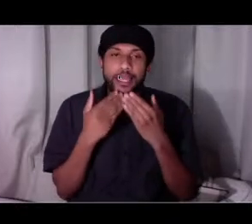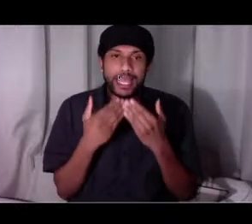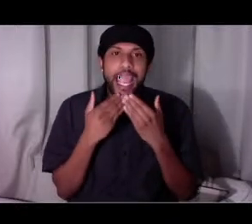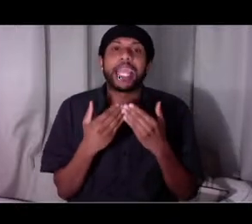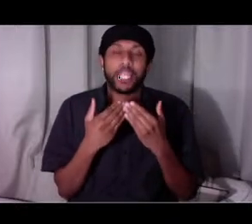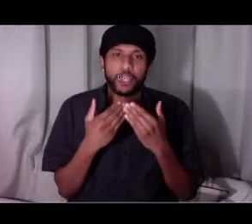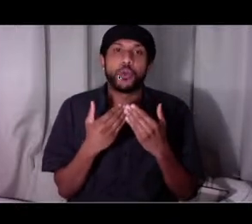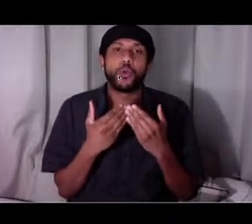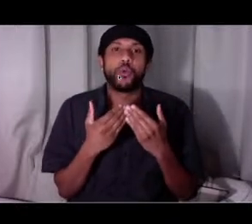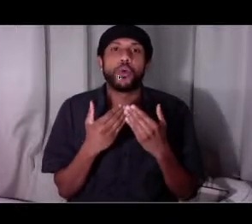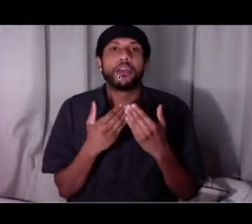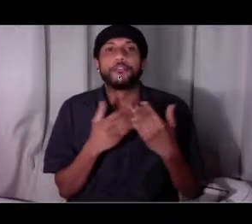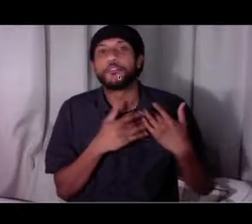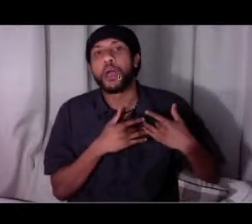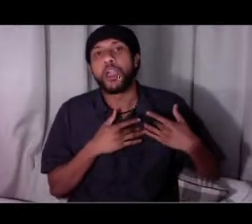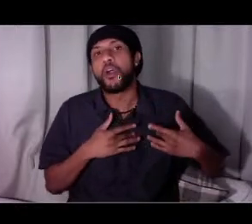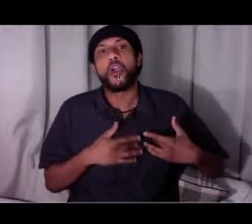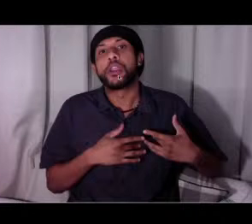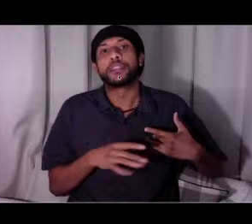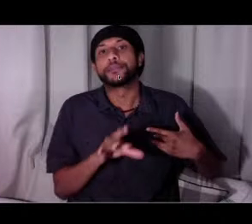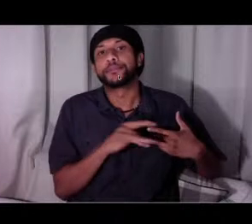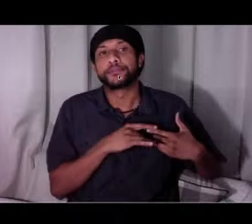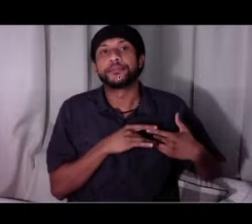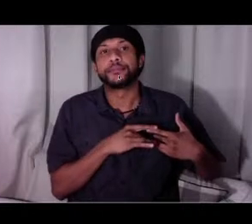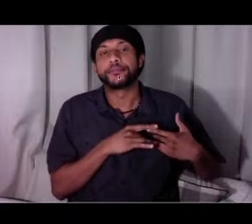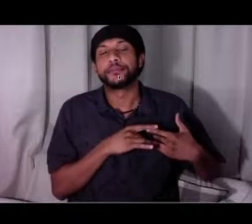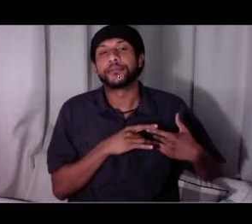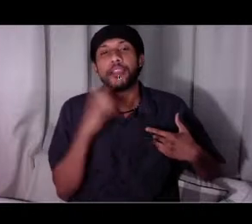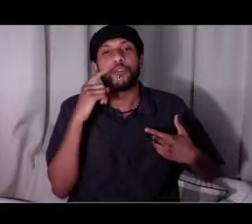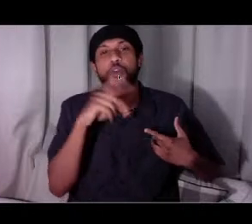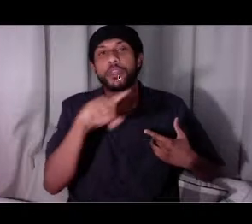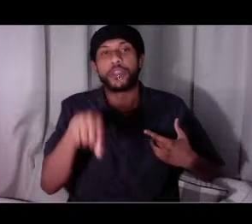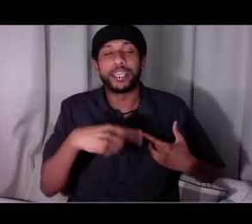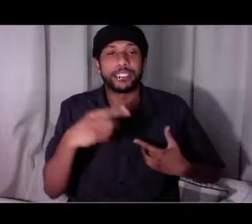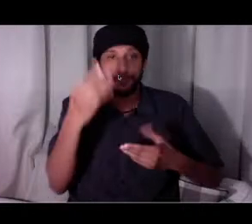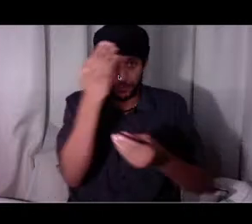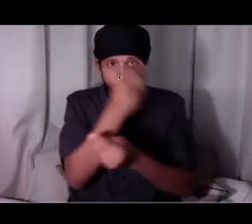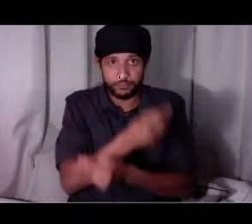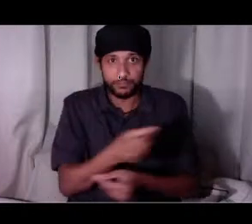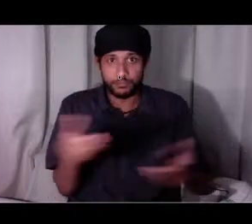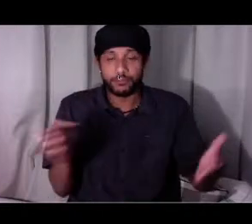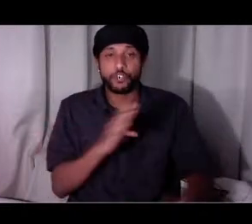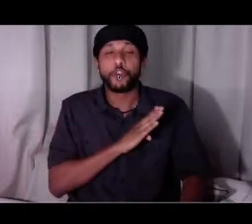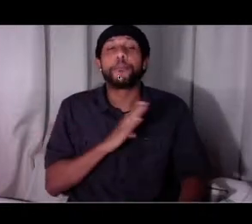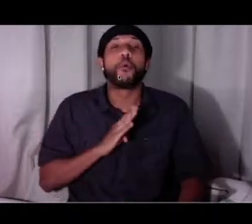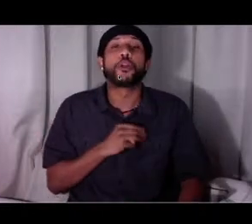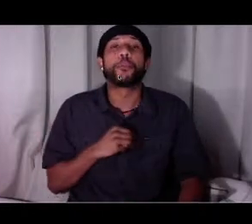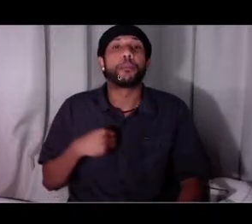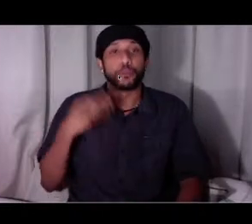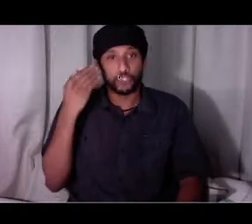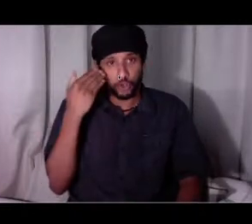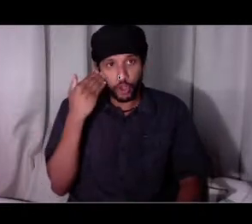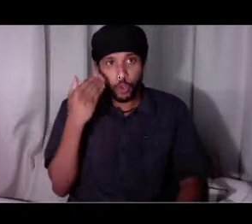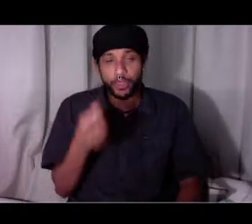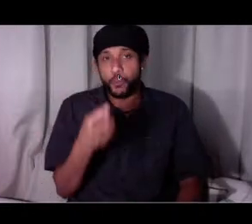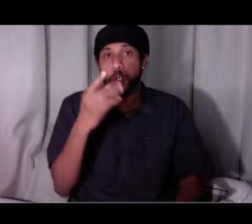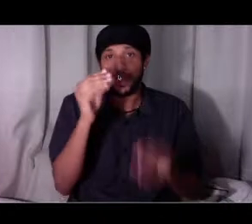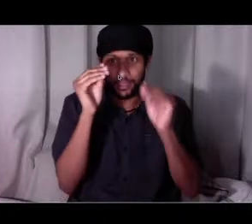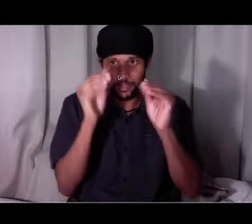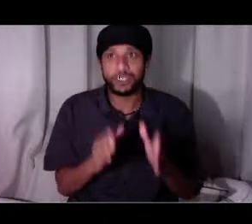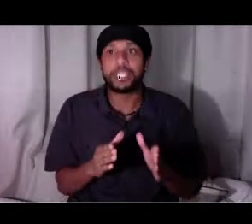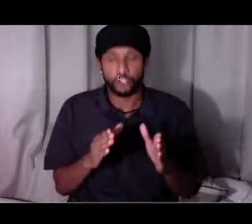from the bottom of my heart for this and if you can let your fellow board members know that one of their